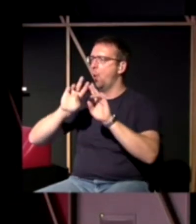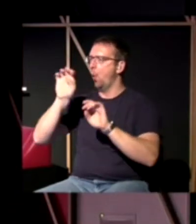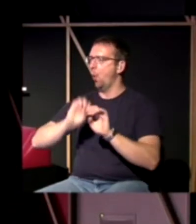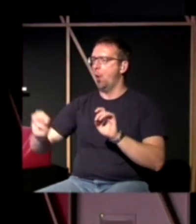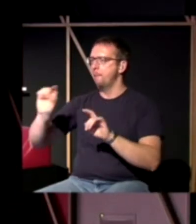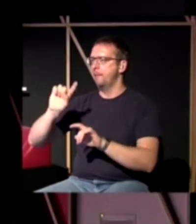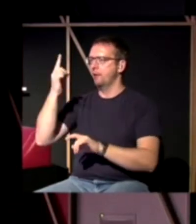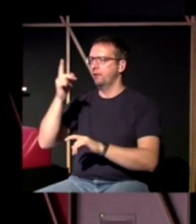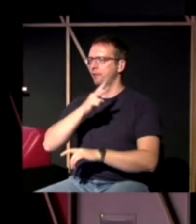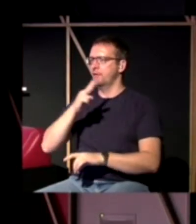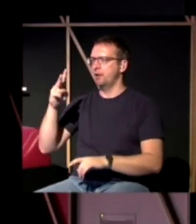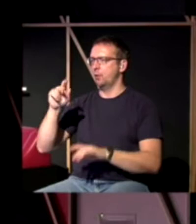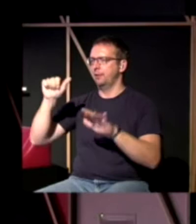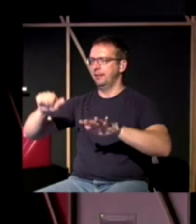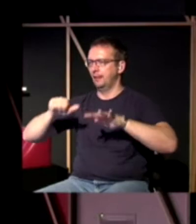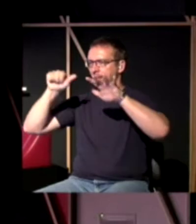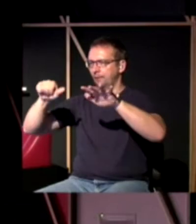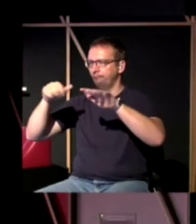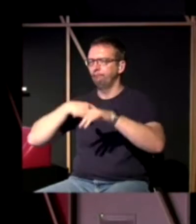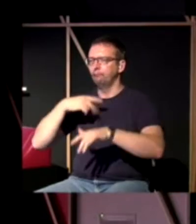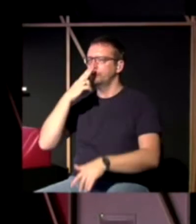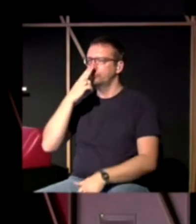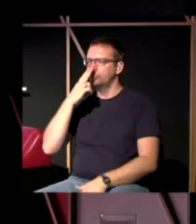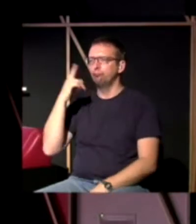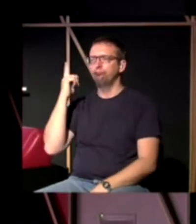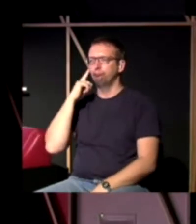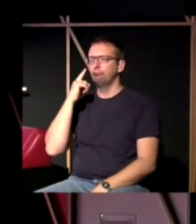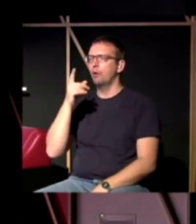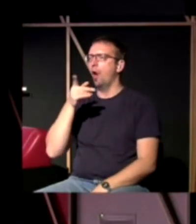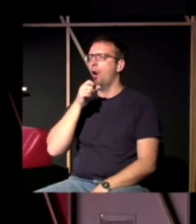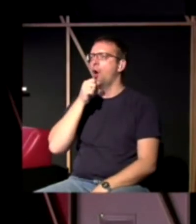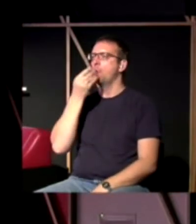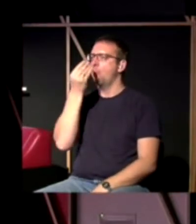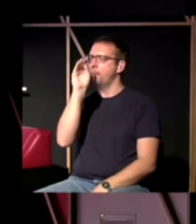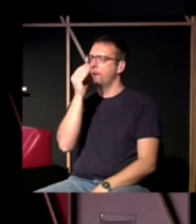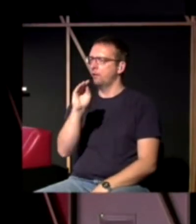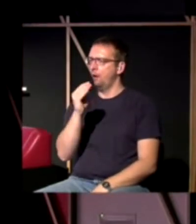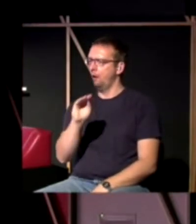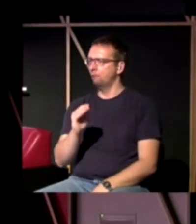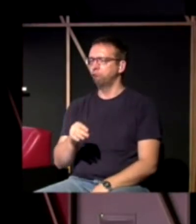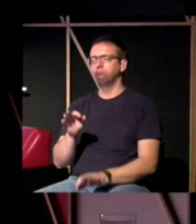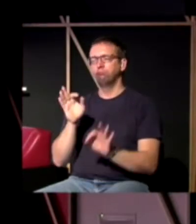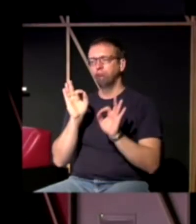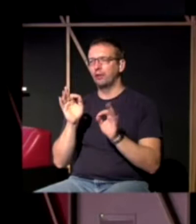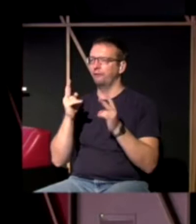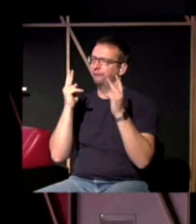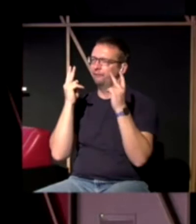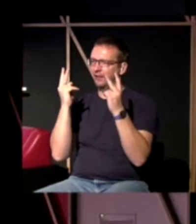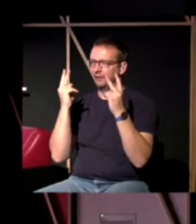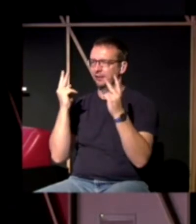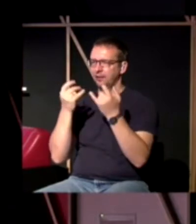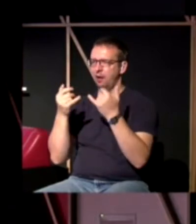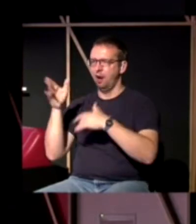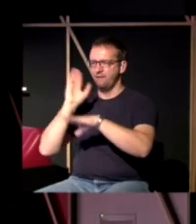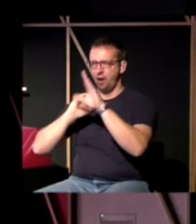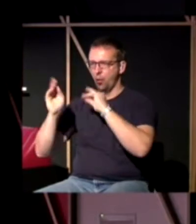uses audio-descriptive commentary at live matches. Last but not least, we're joined by Lubomir Pokotilo, who provided